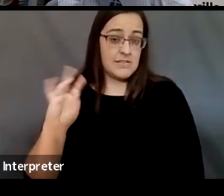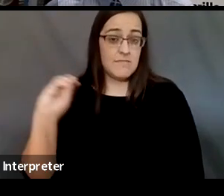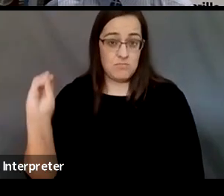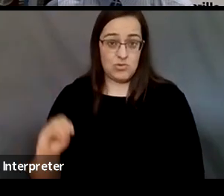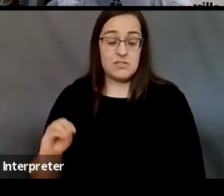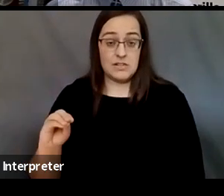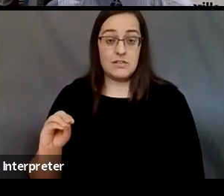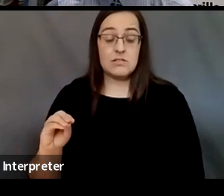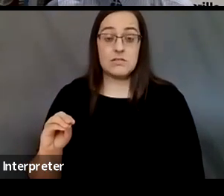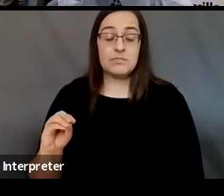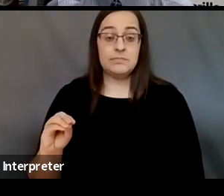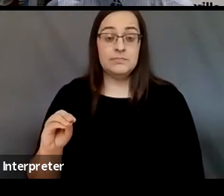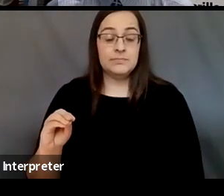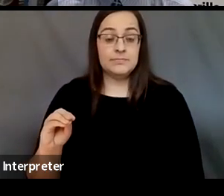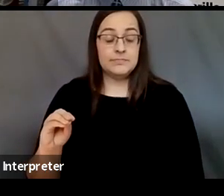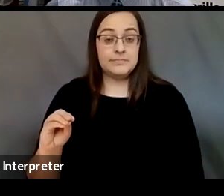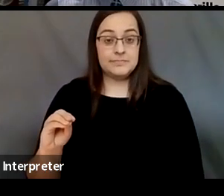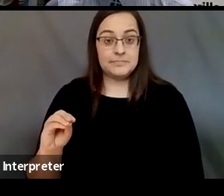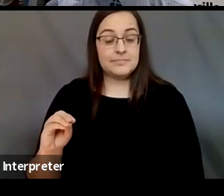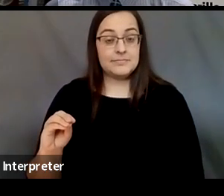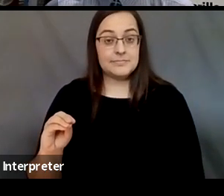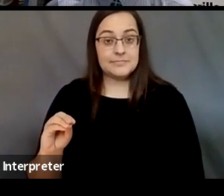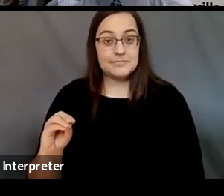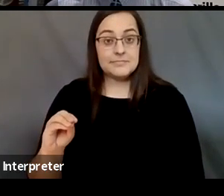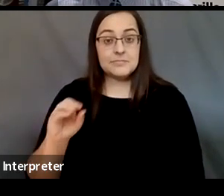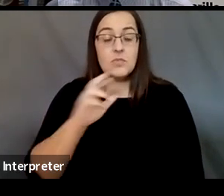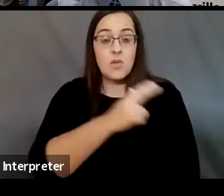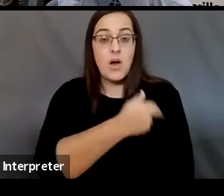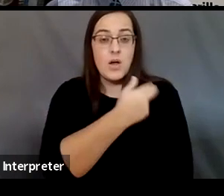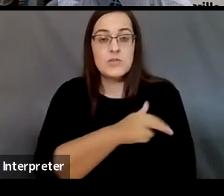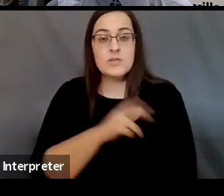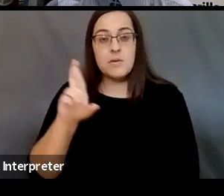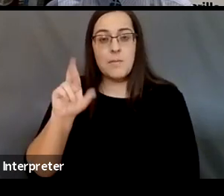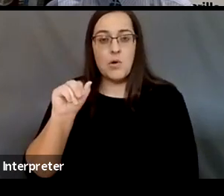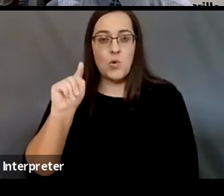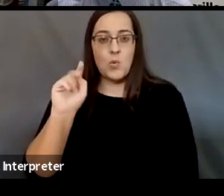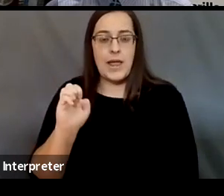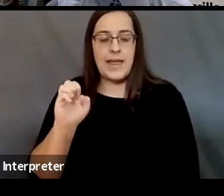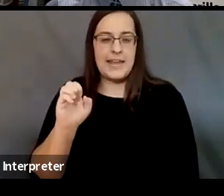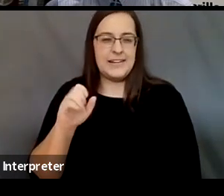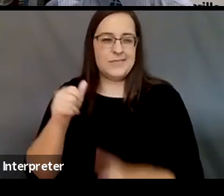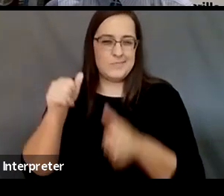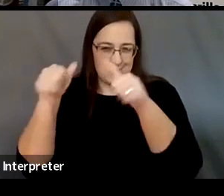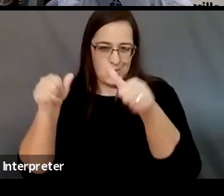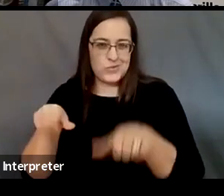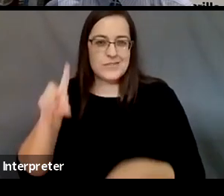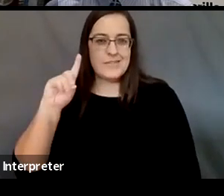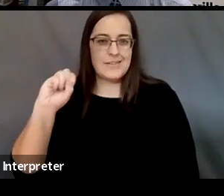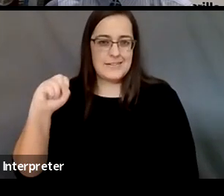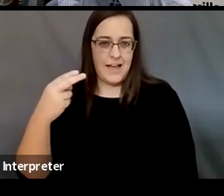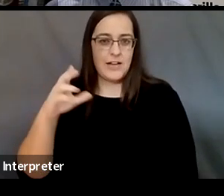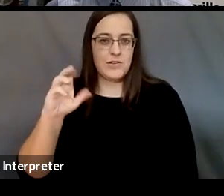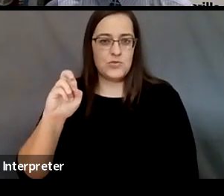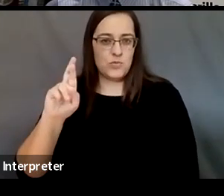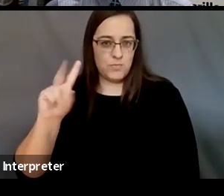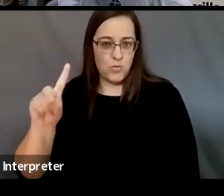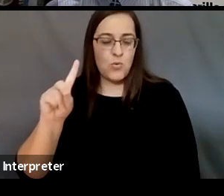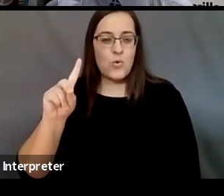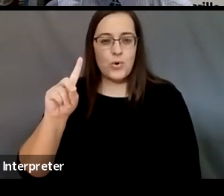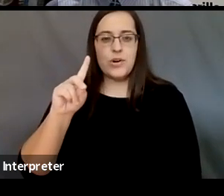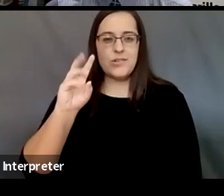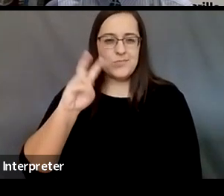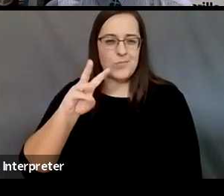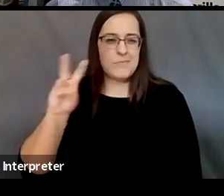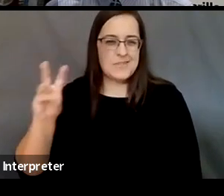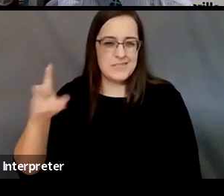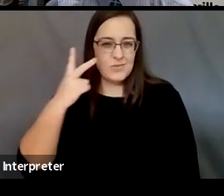11.97%. And that hospitalization rate is on the dashboard today. You can see it there along